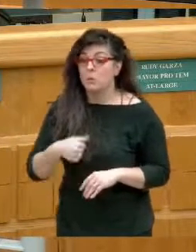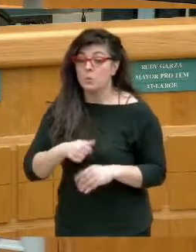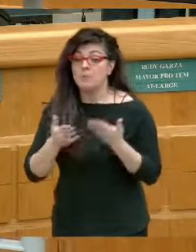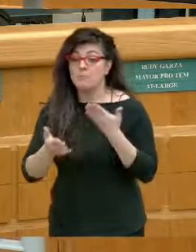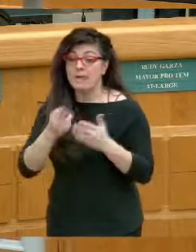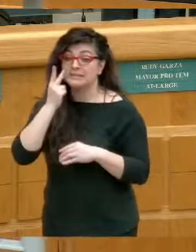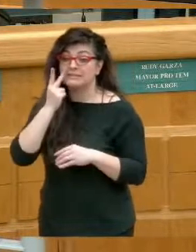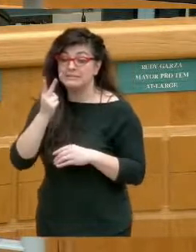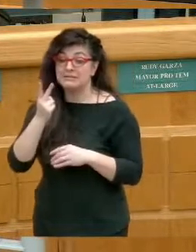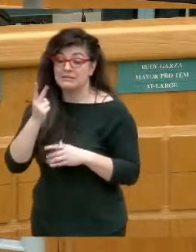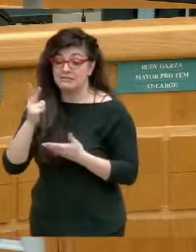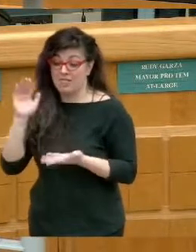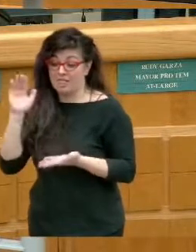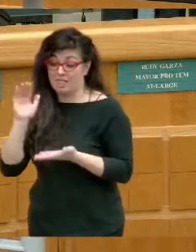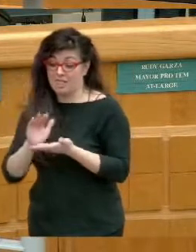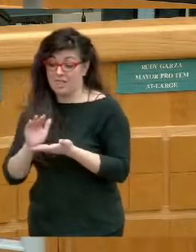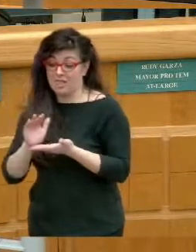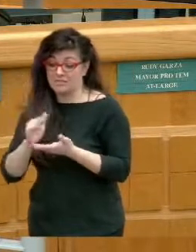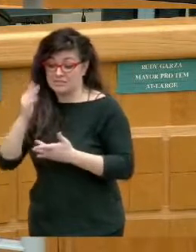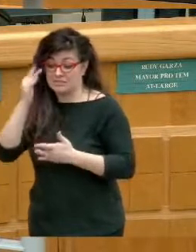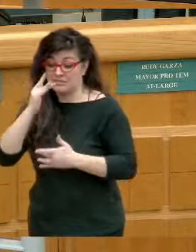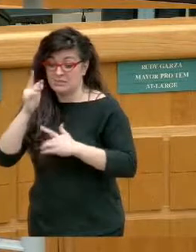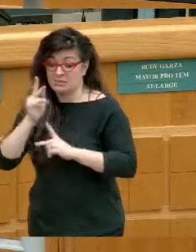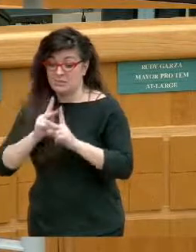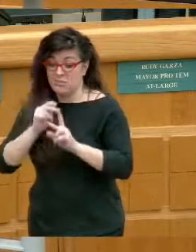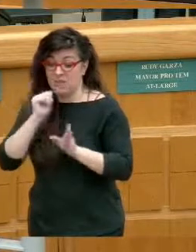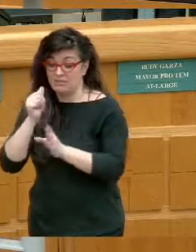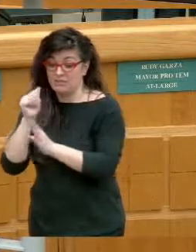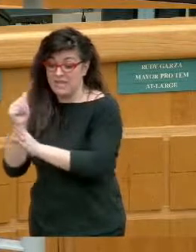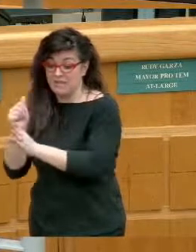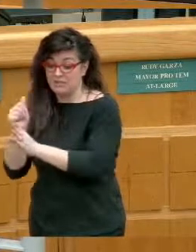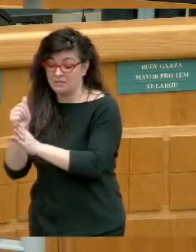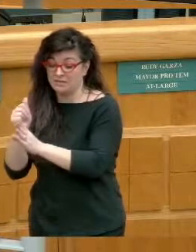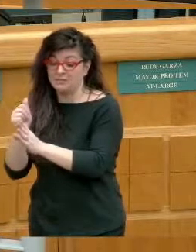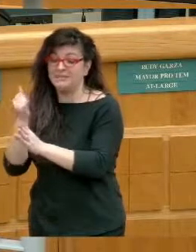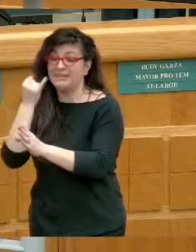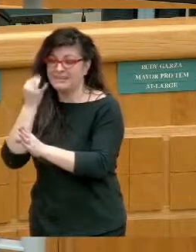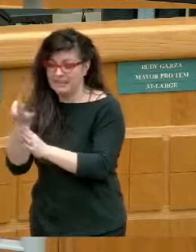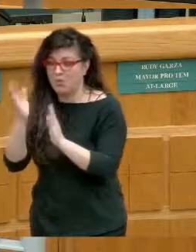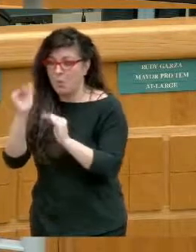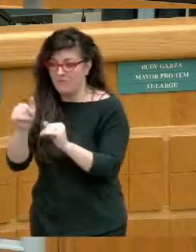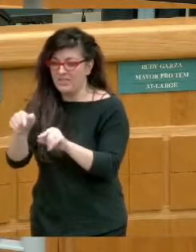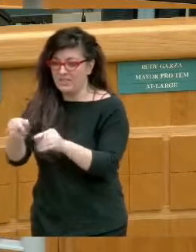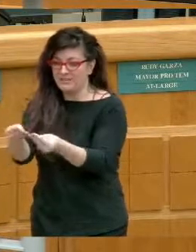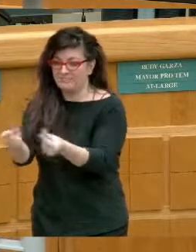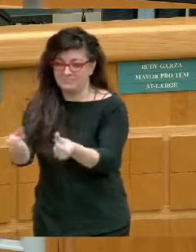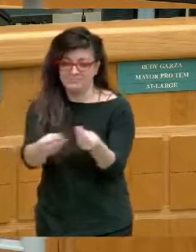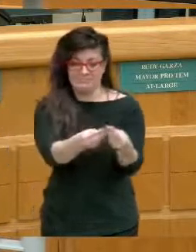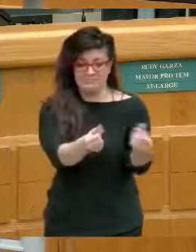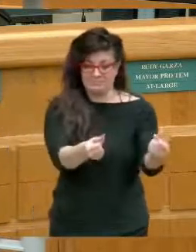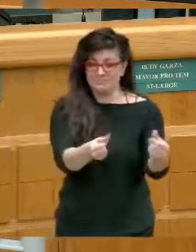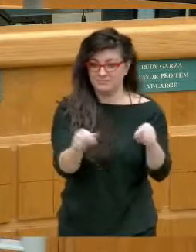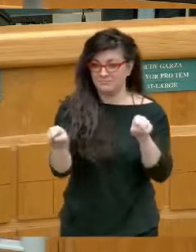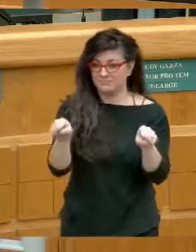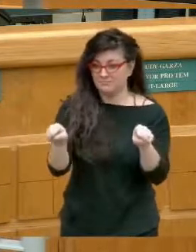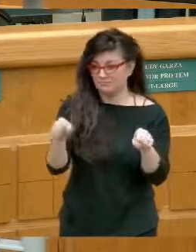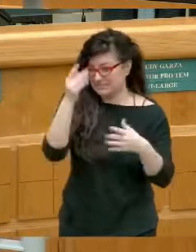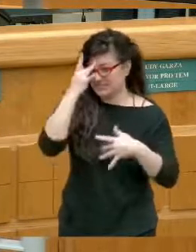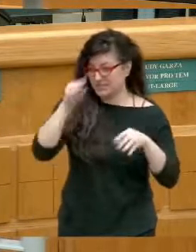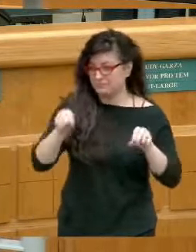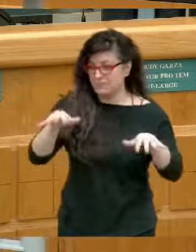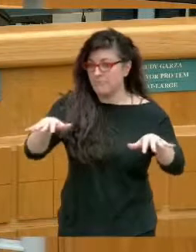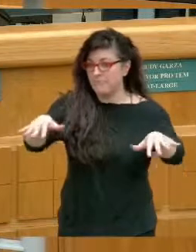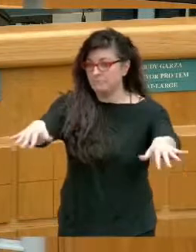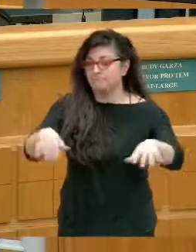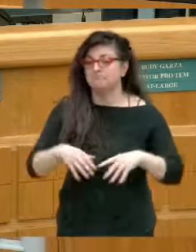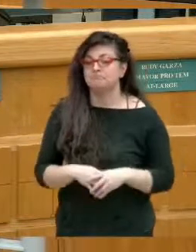day is that hopefully these outbreaks subside and there won't be another outbreak.